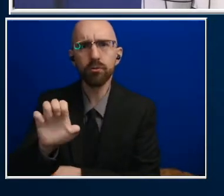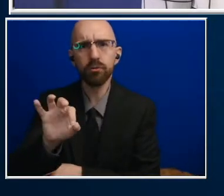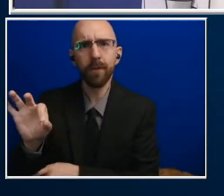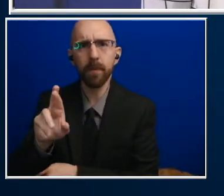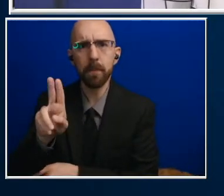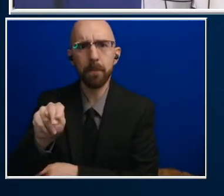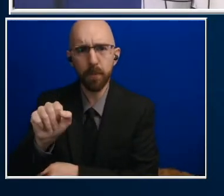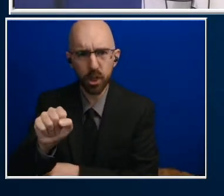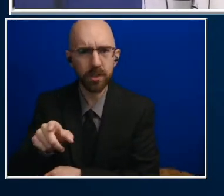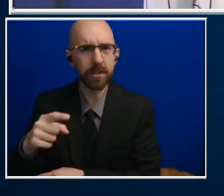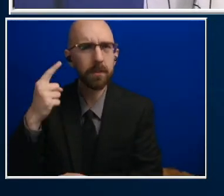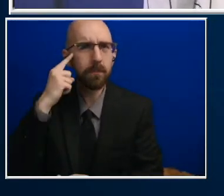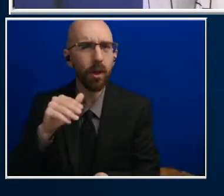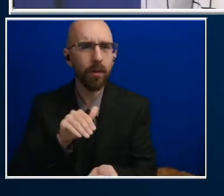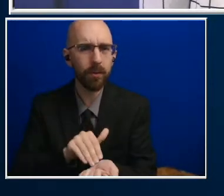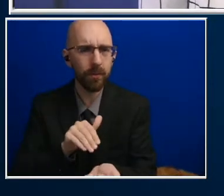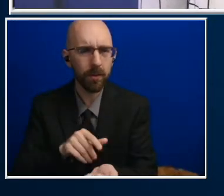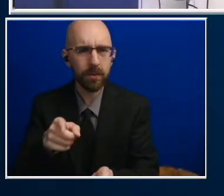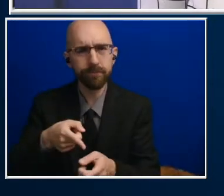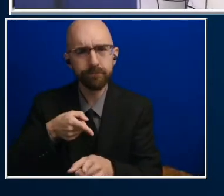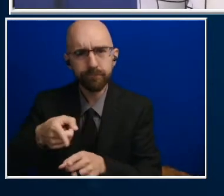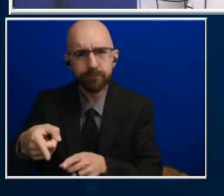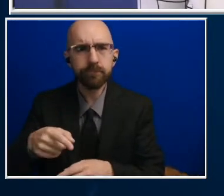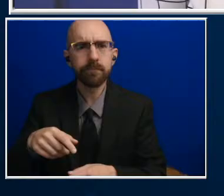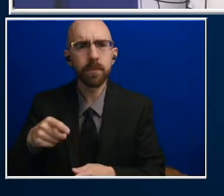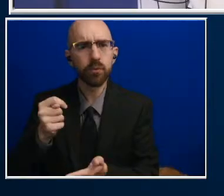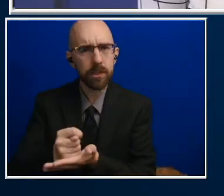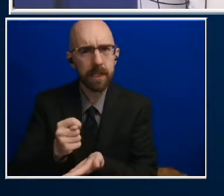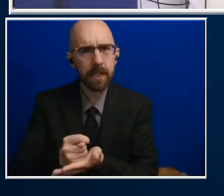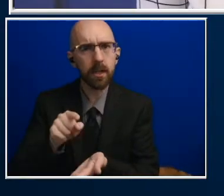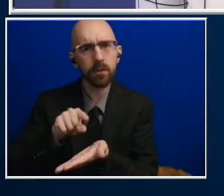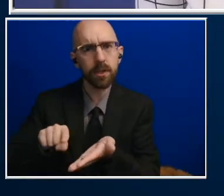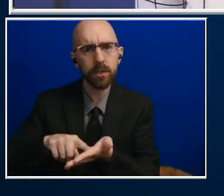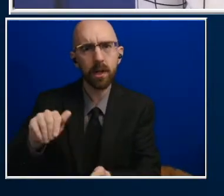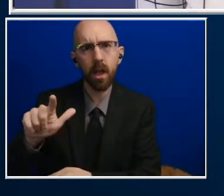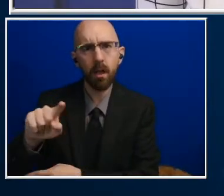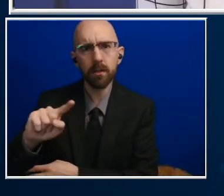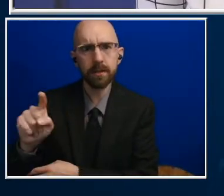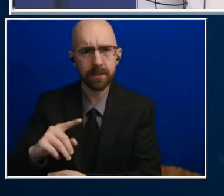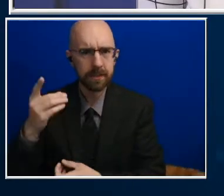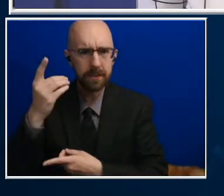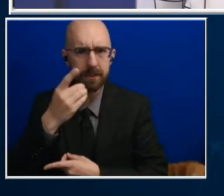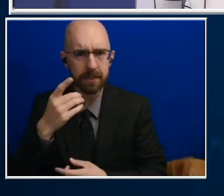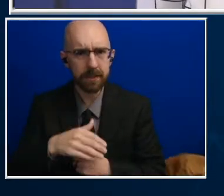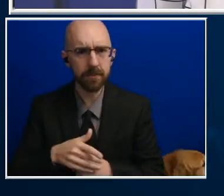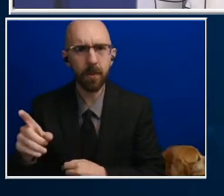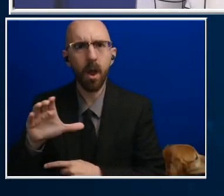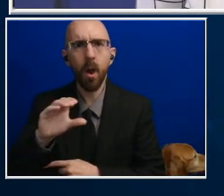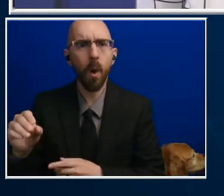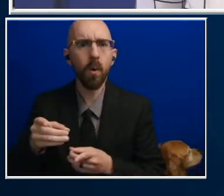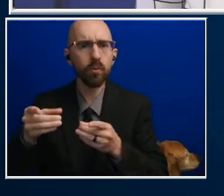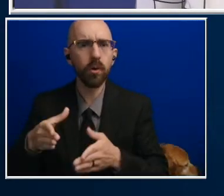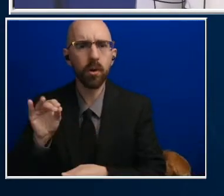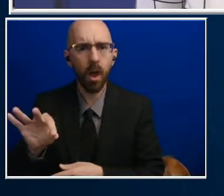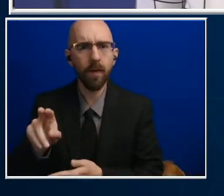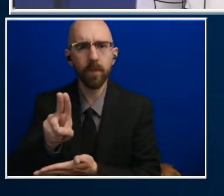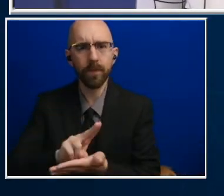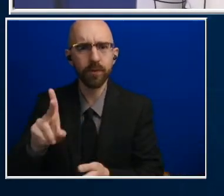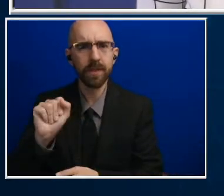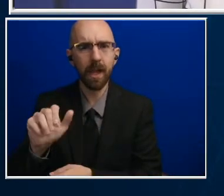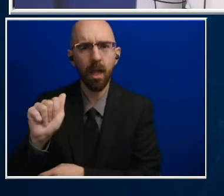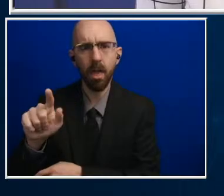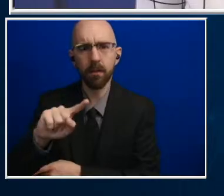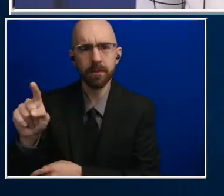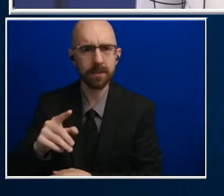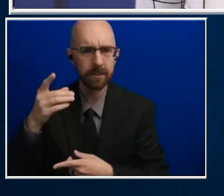neurologist specialized in treating and researching Alzheimer's disease. He is co-director of the University of Kansas Alzheimer's